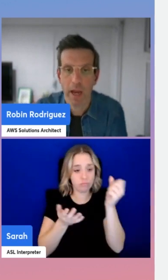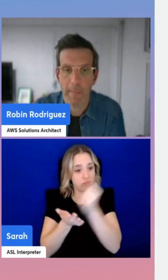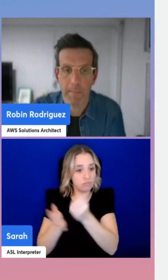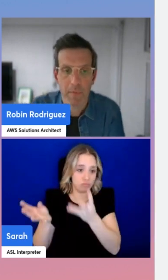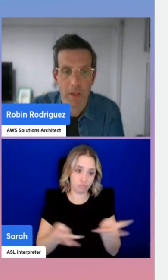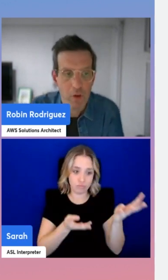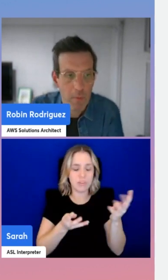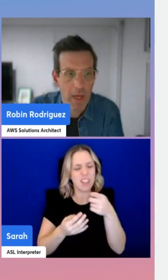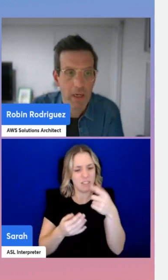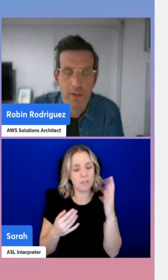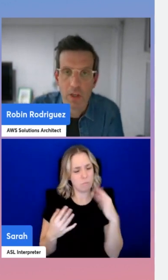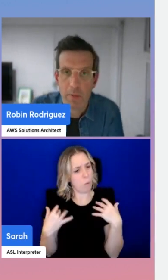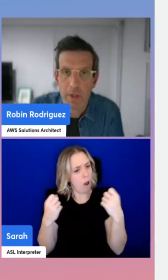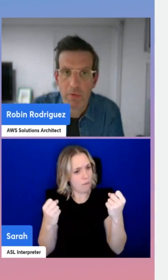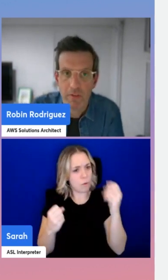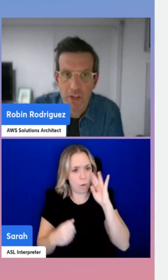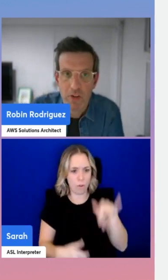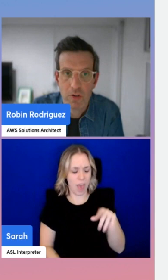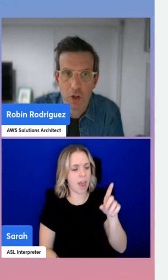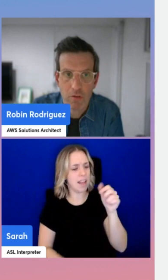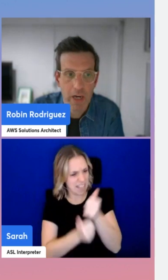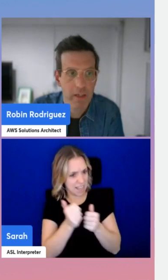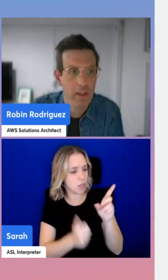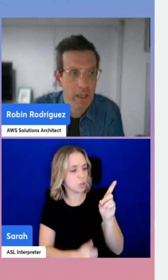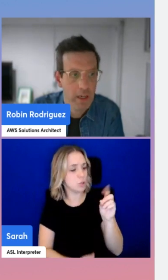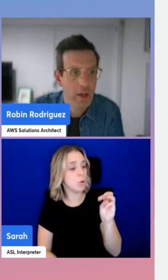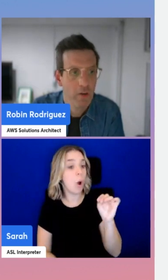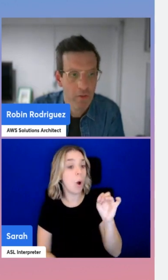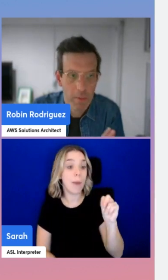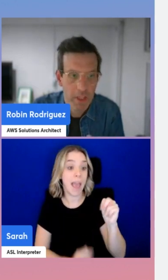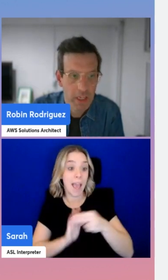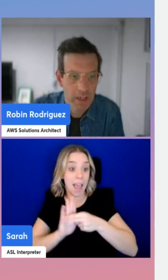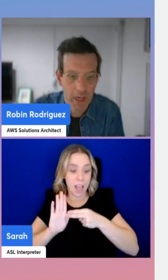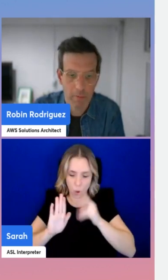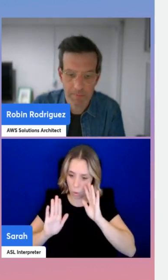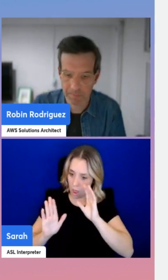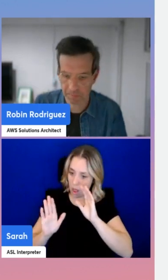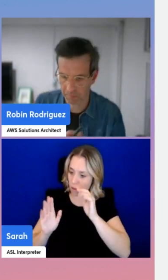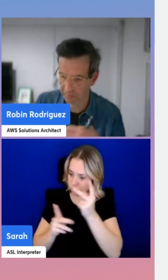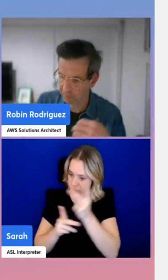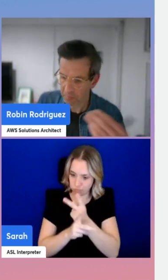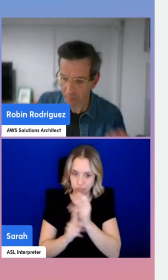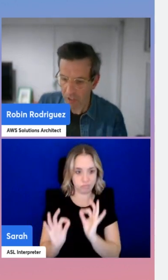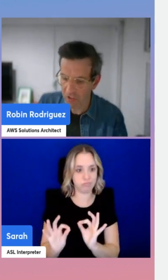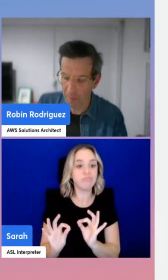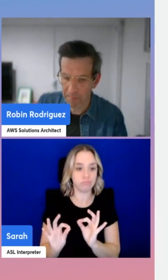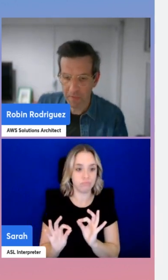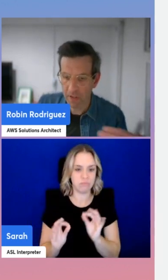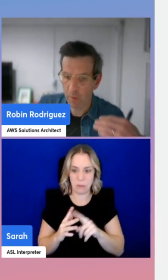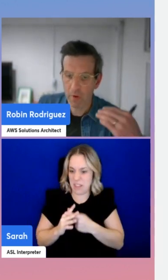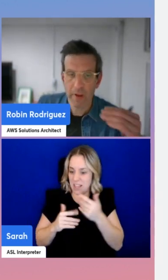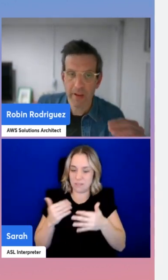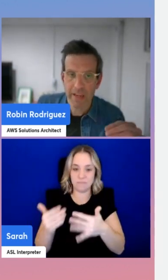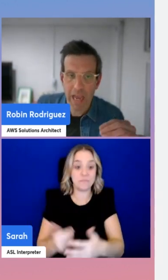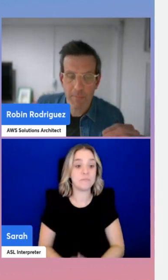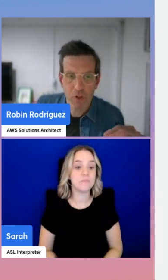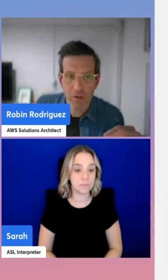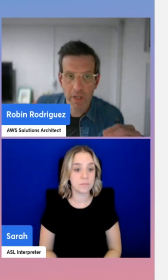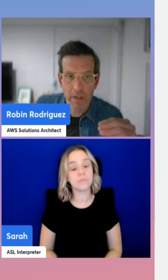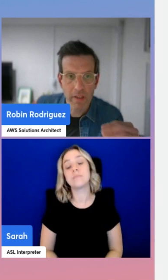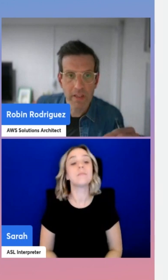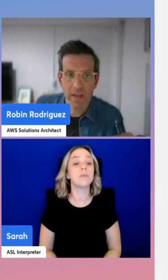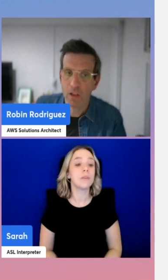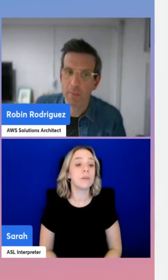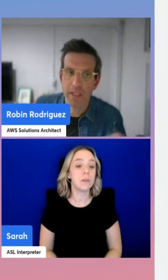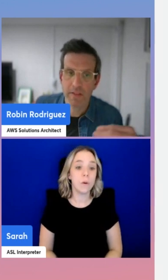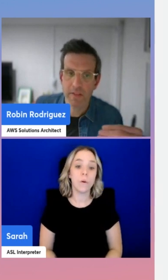every domain is going to be provisioned correctly from the get-go. So,